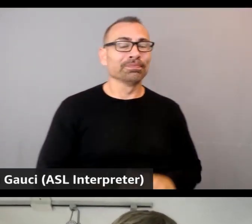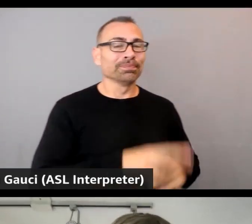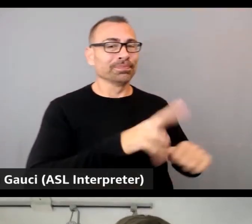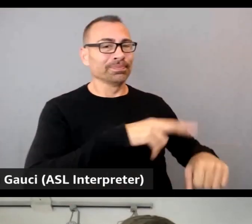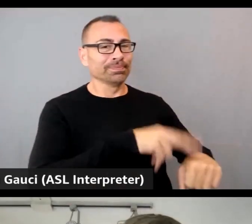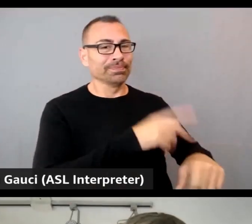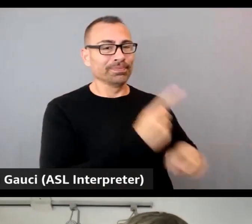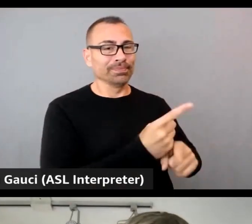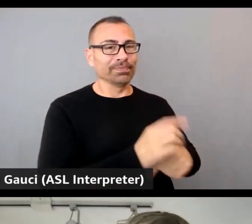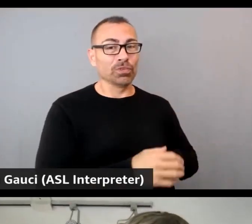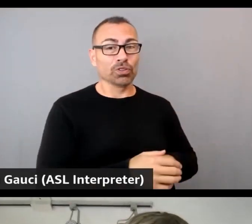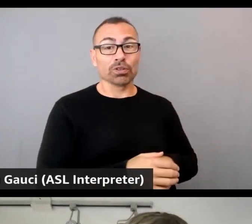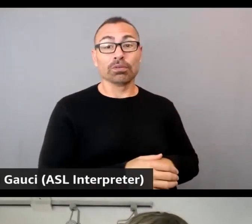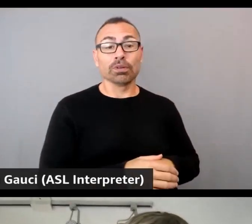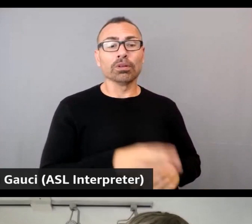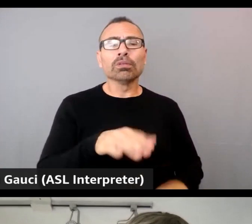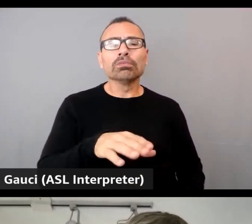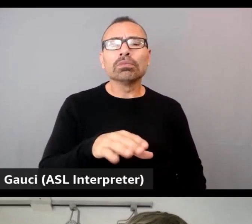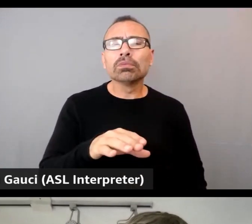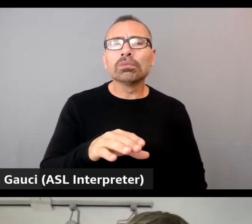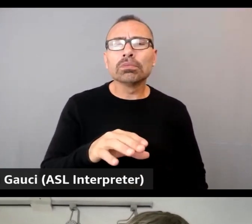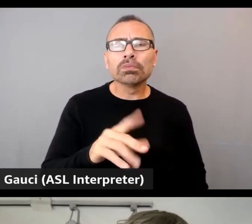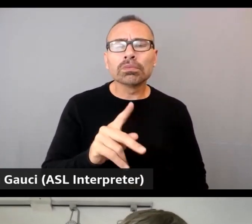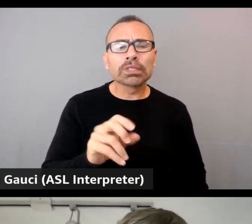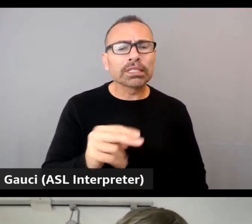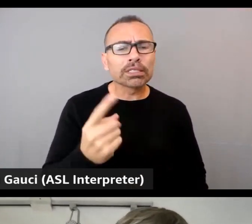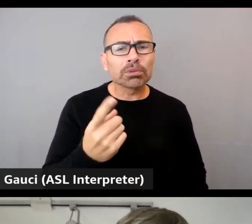Yeah, So, Jordan, was there something you were gonna say?